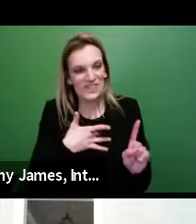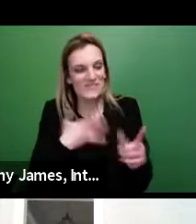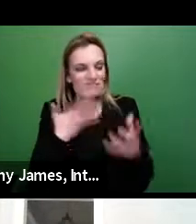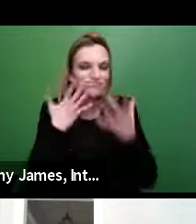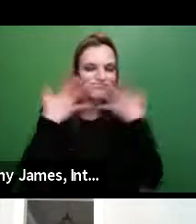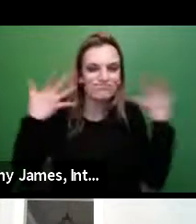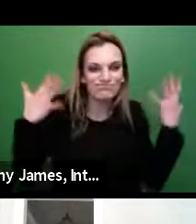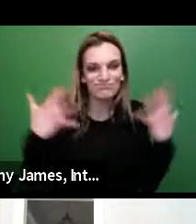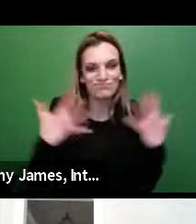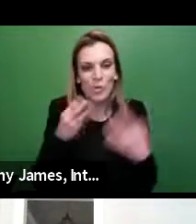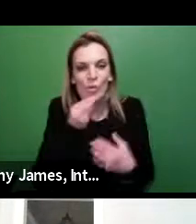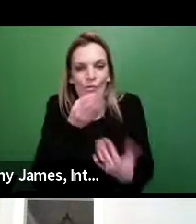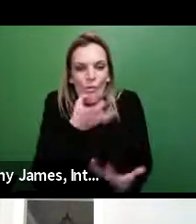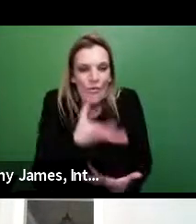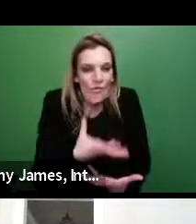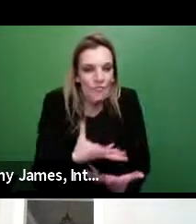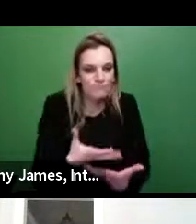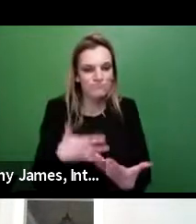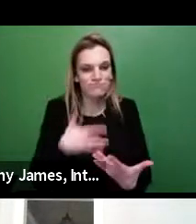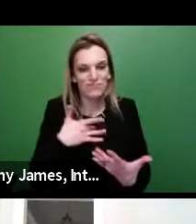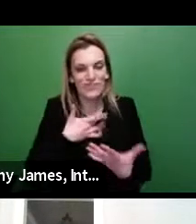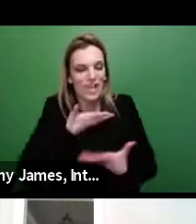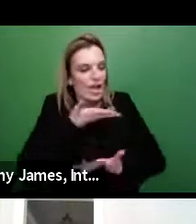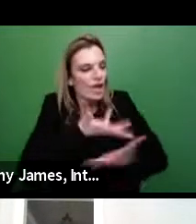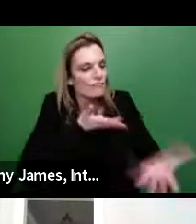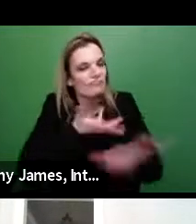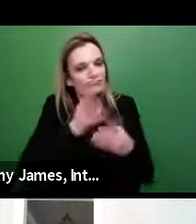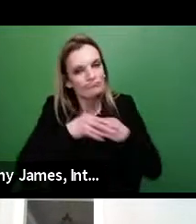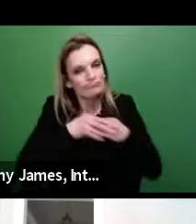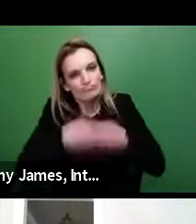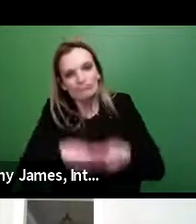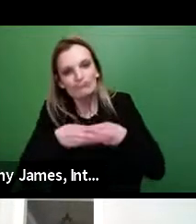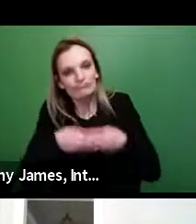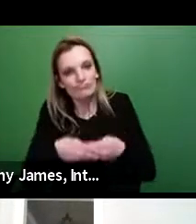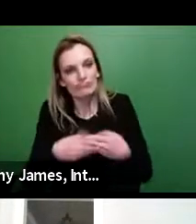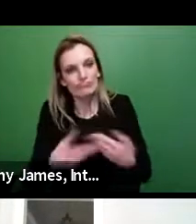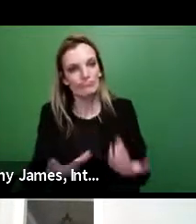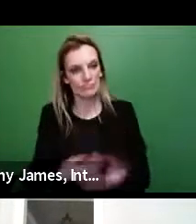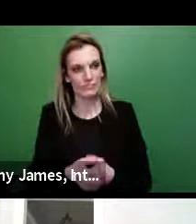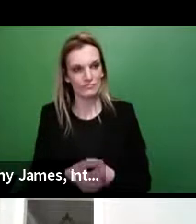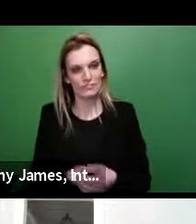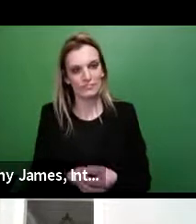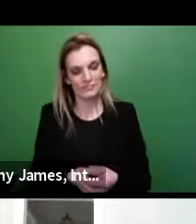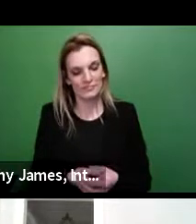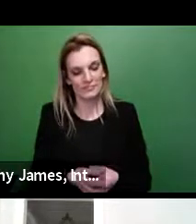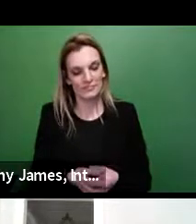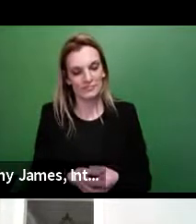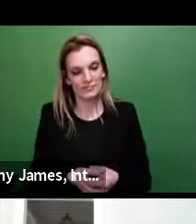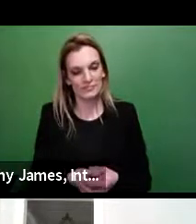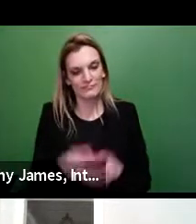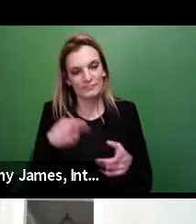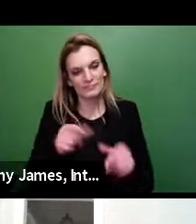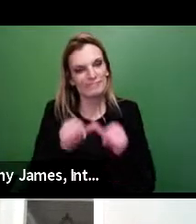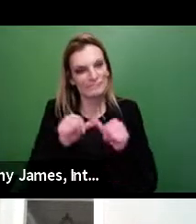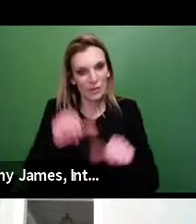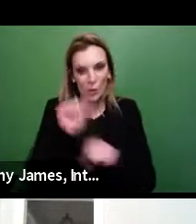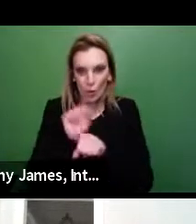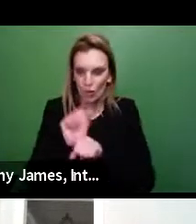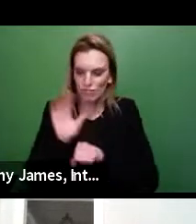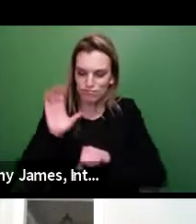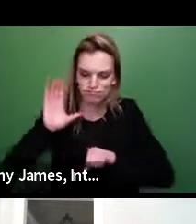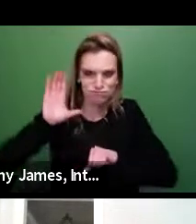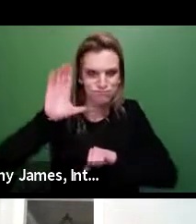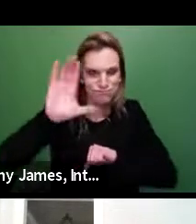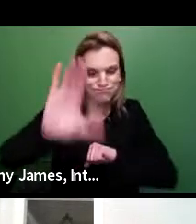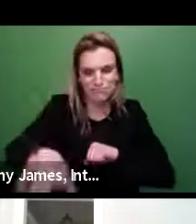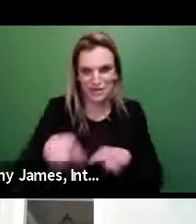friendly, very cooperative. And throughout his career, he remained that. I